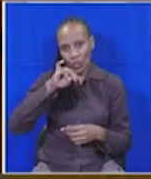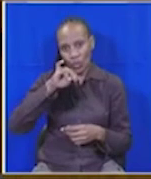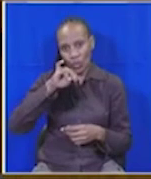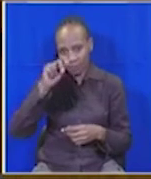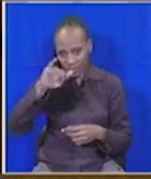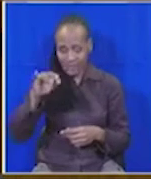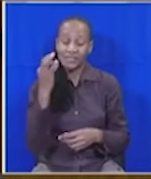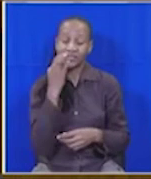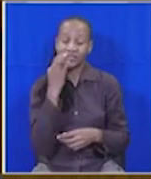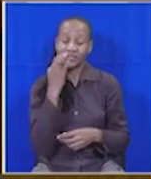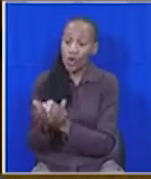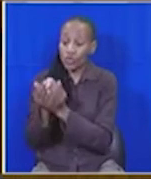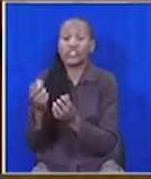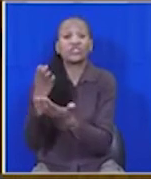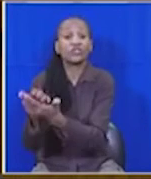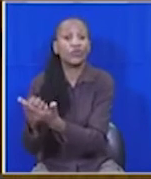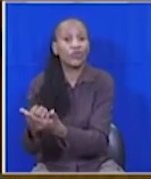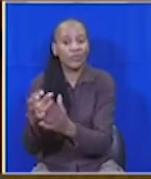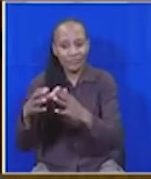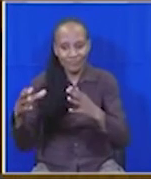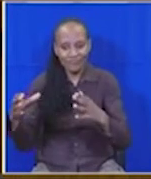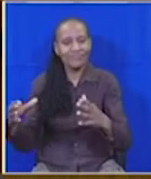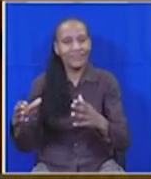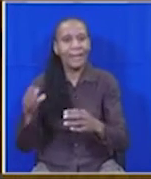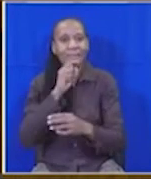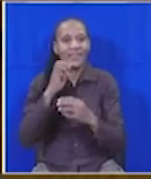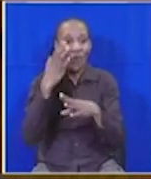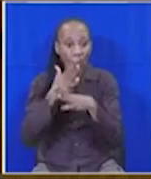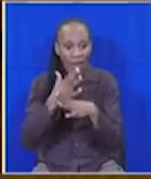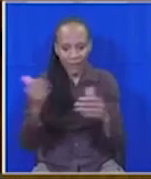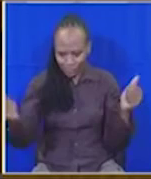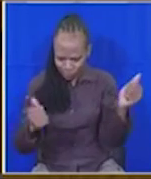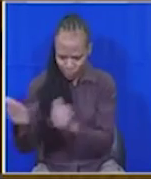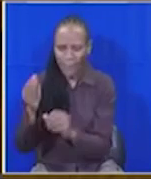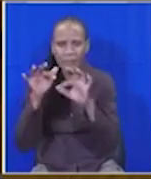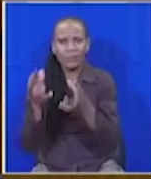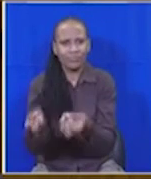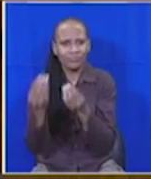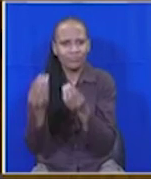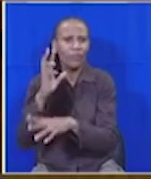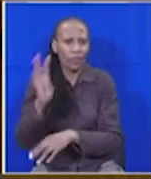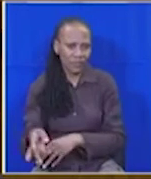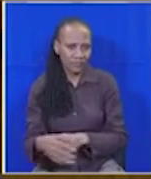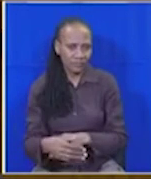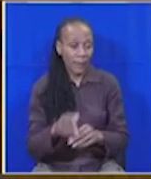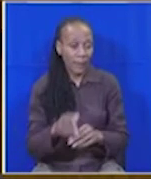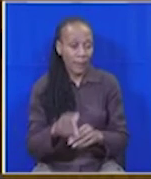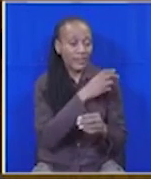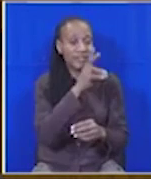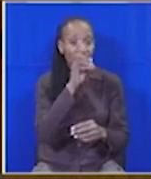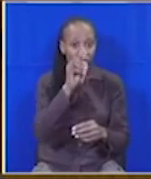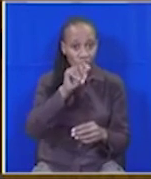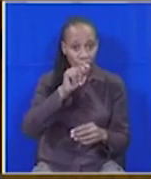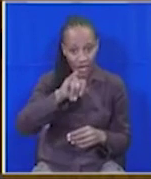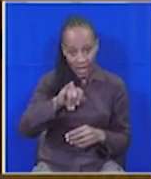growing the oceans economy and expanding employment associated with environmental sustainability. The Ministry of Trade and Industry is broadening